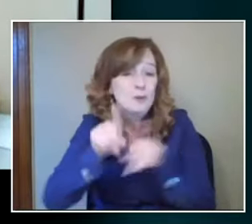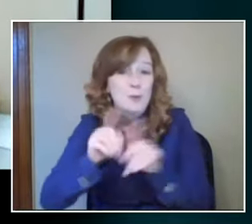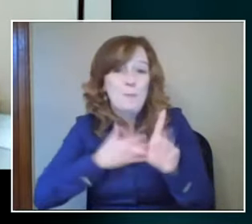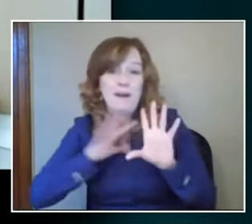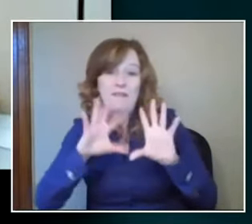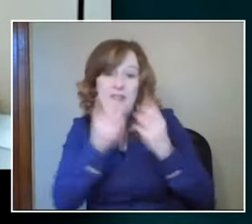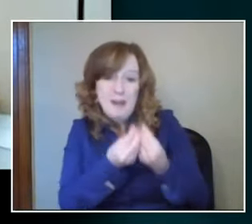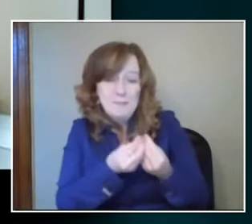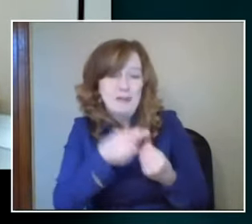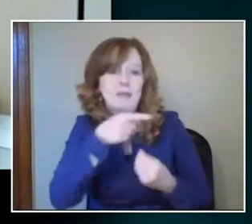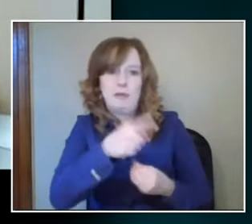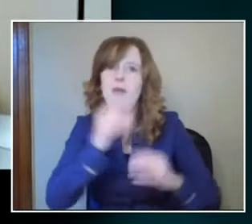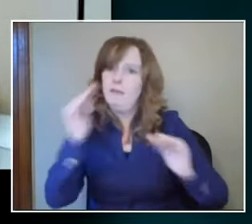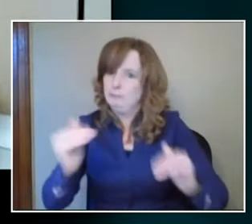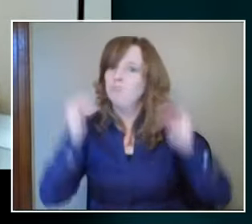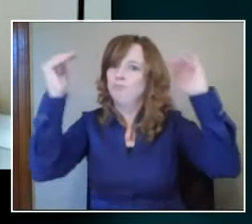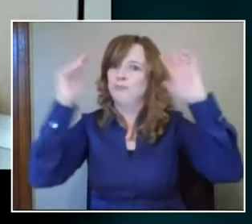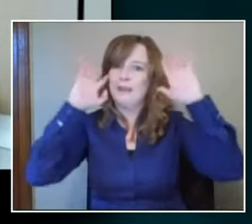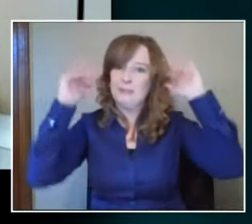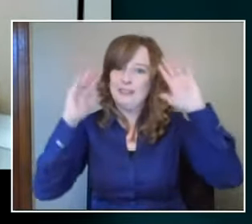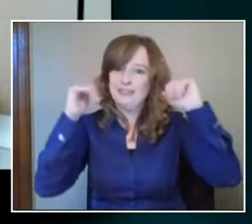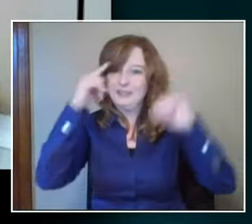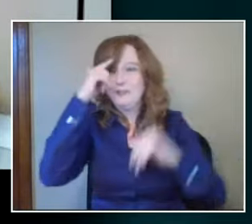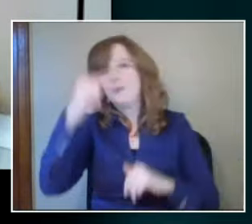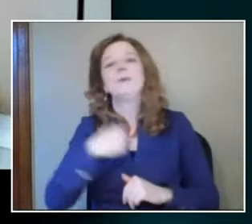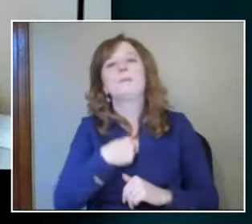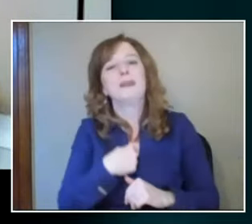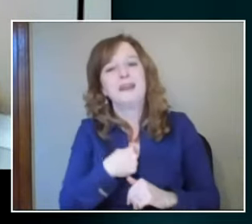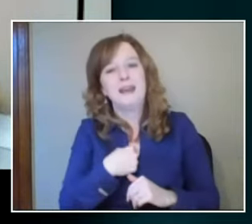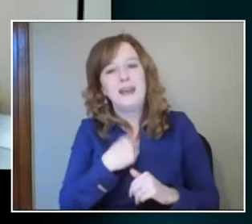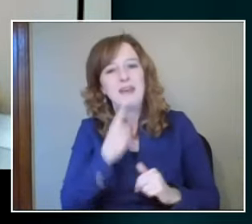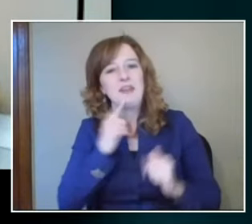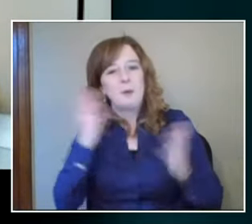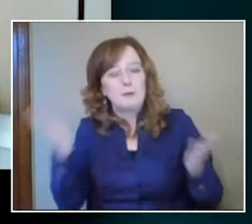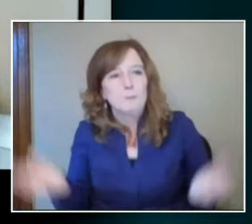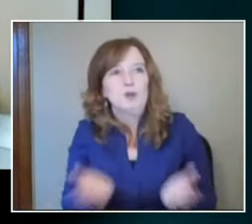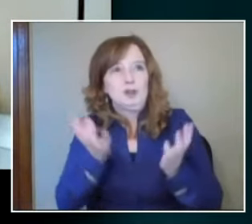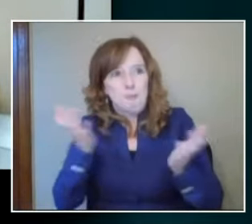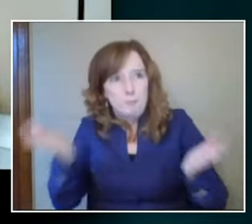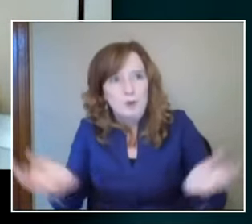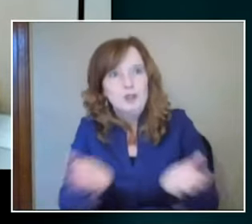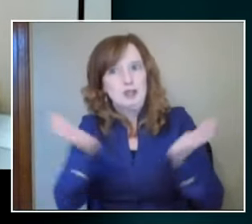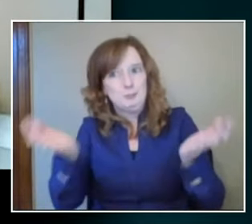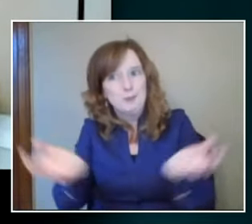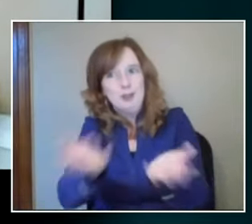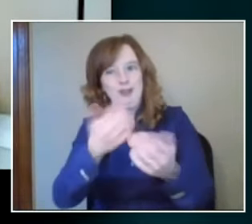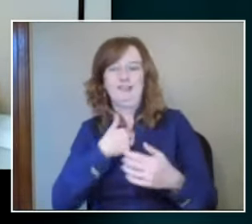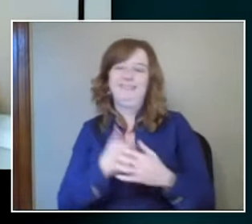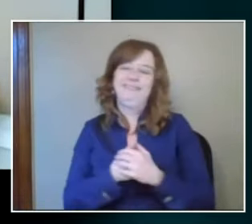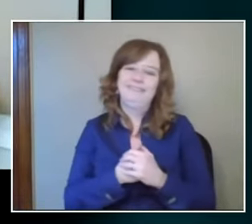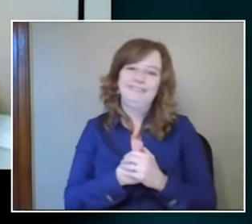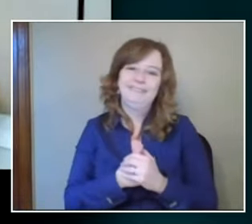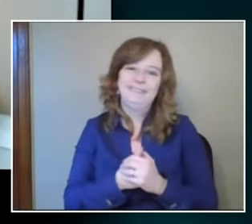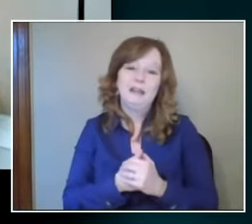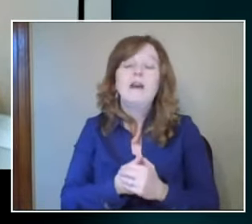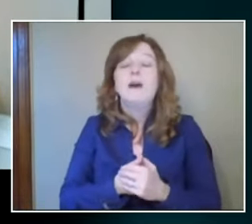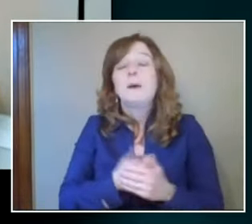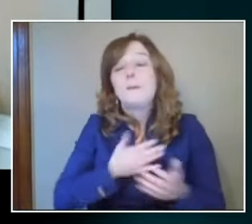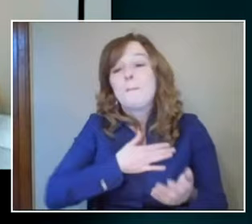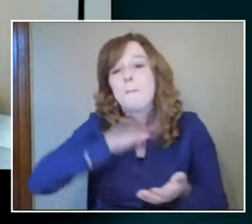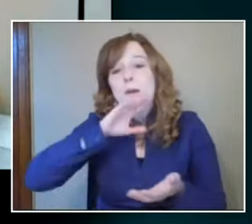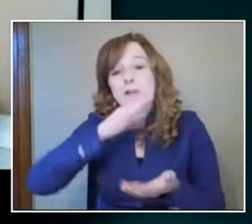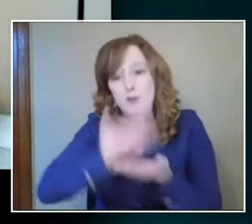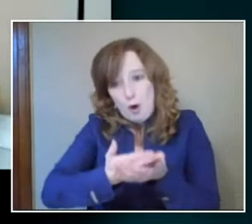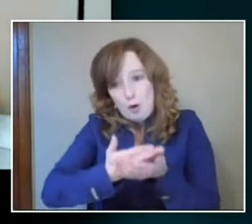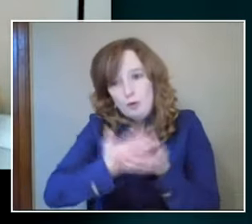of me and causing me to like push me to that limit. To my daughter who is in heaven,